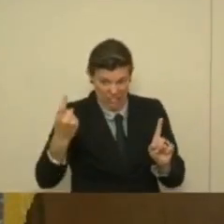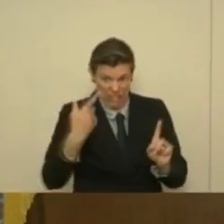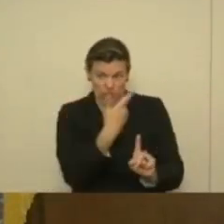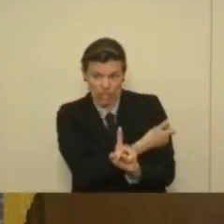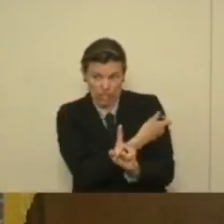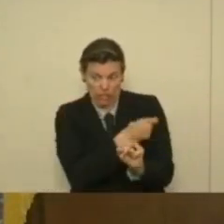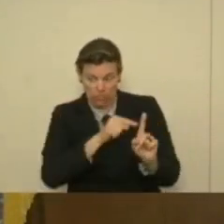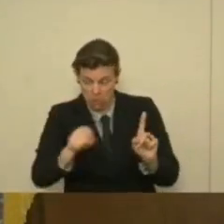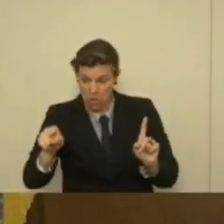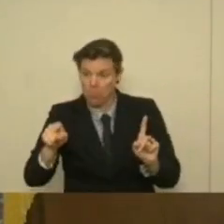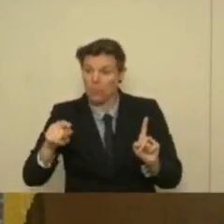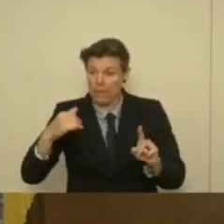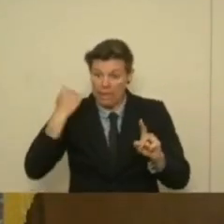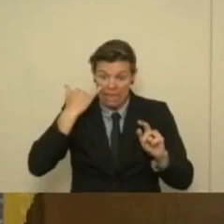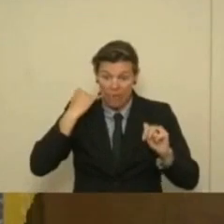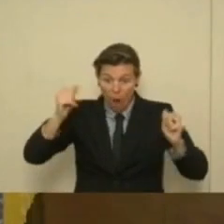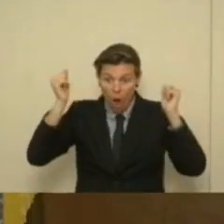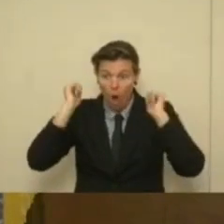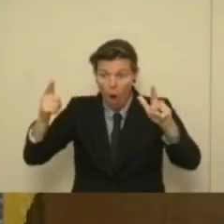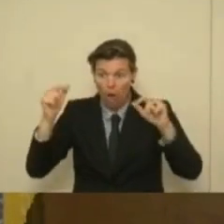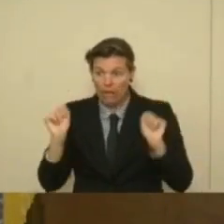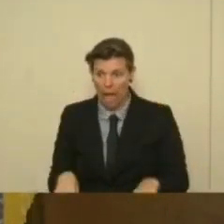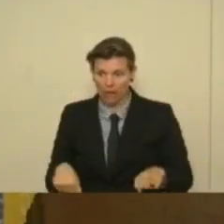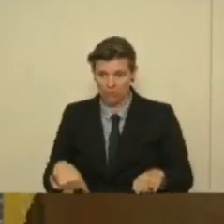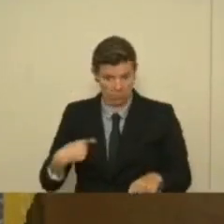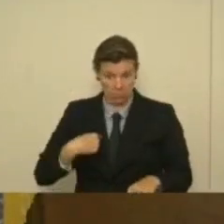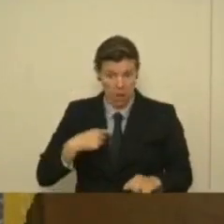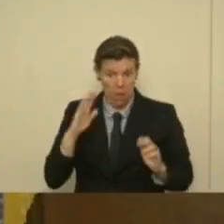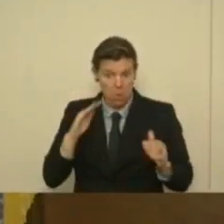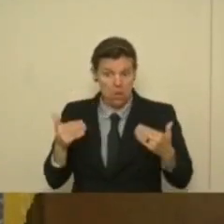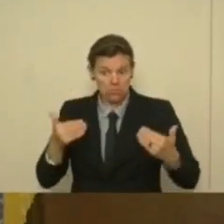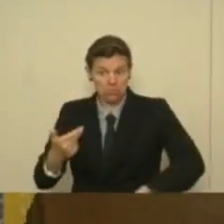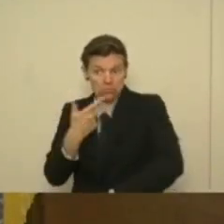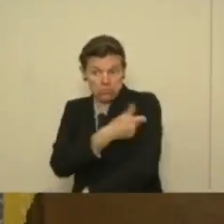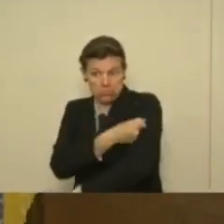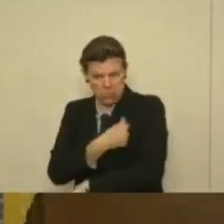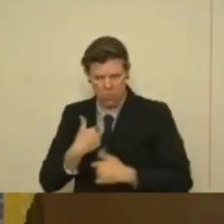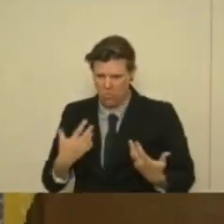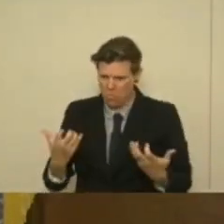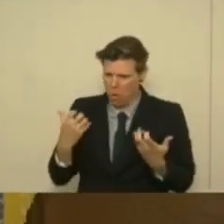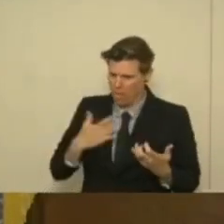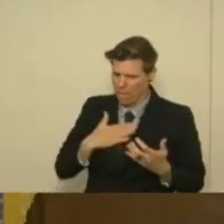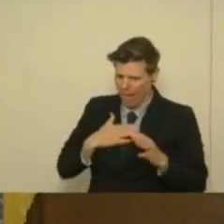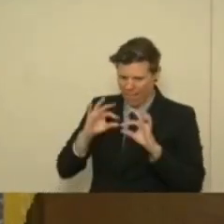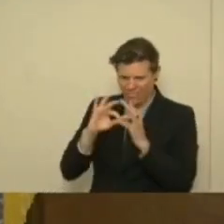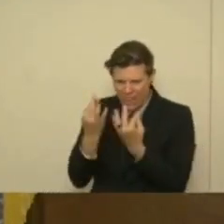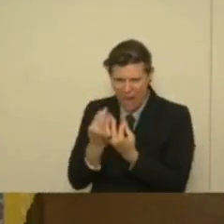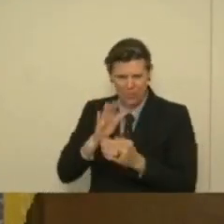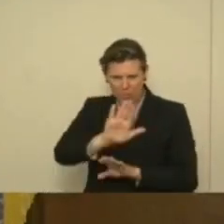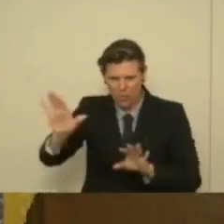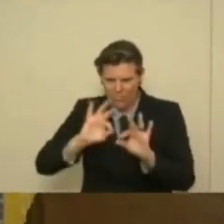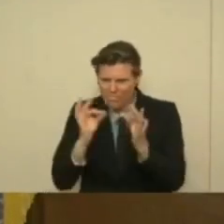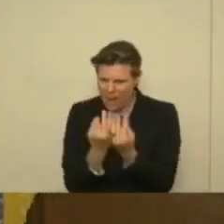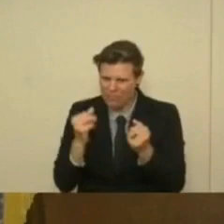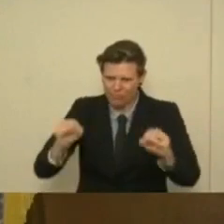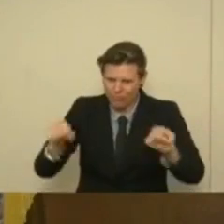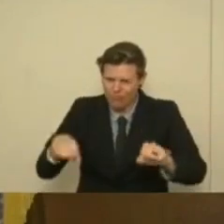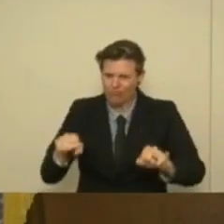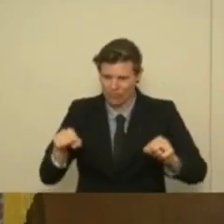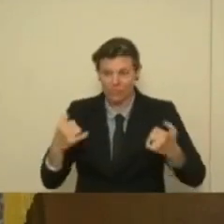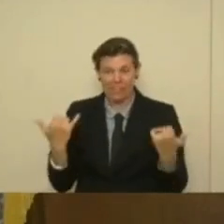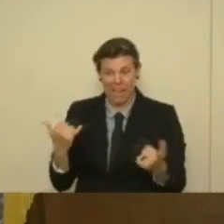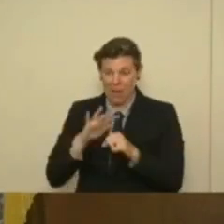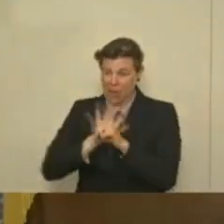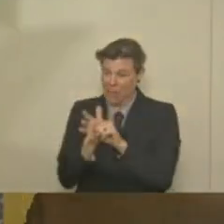my family to get a vaccine. I want them to be as safe as they can now that we have this deadly virus